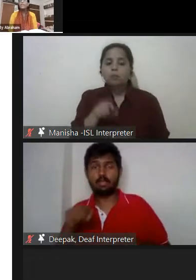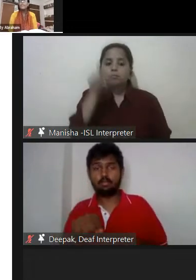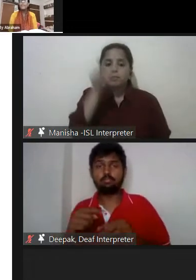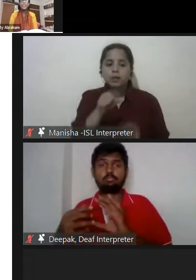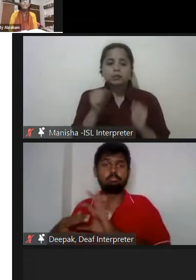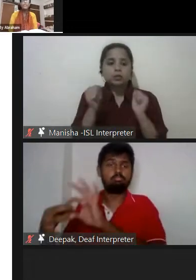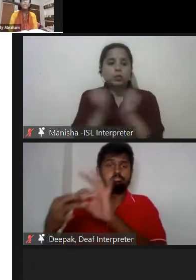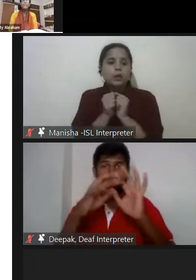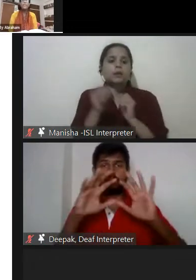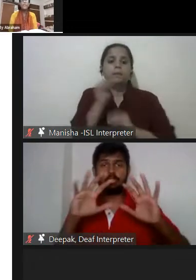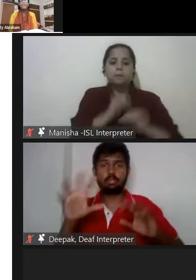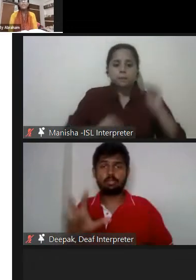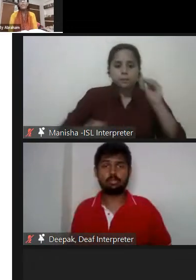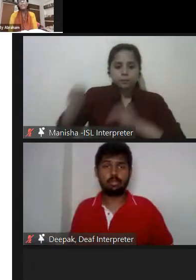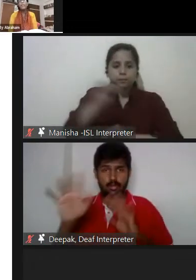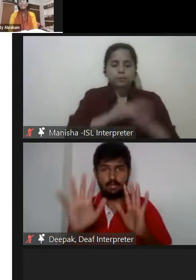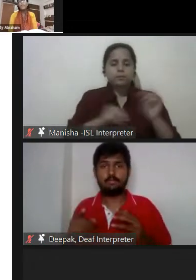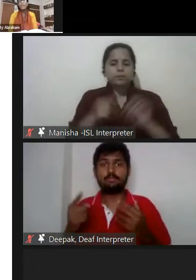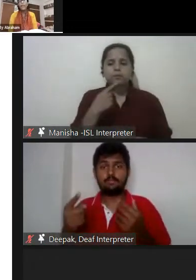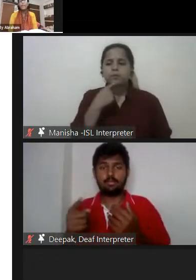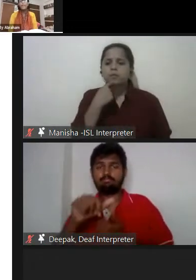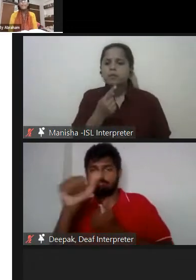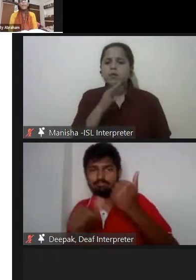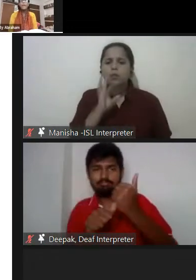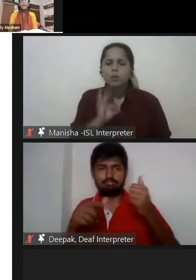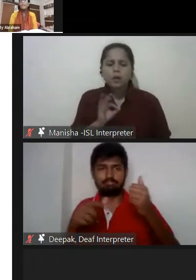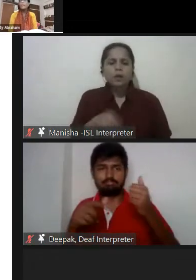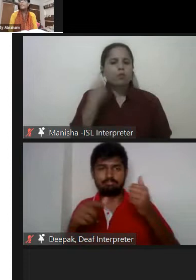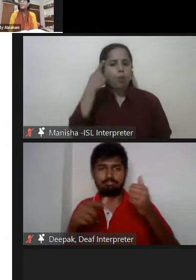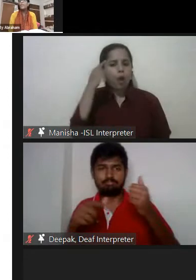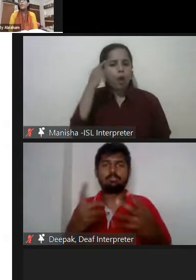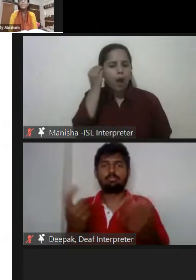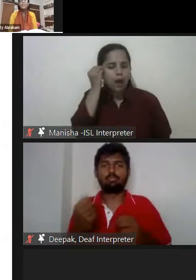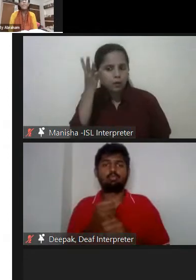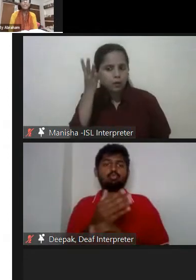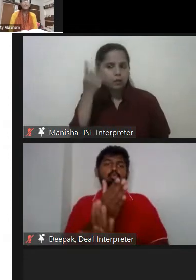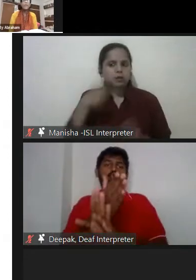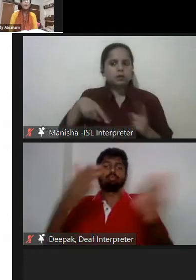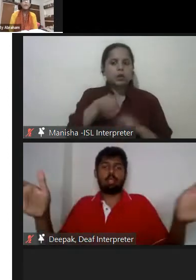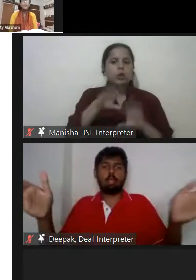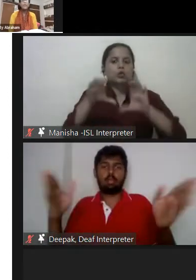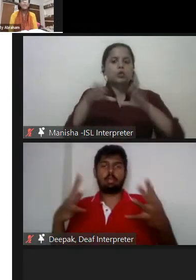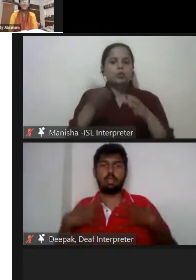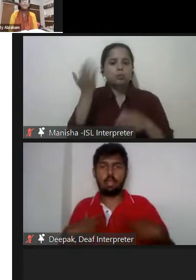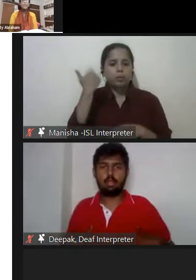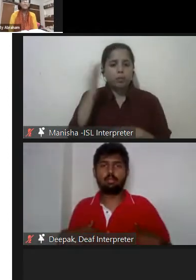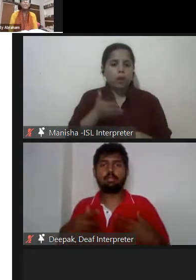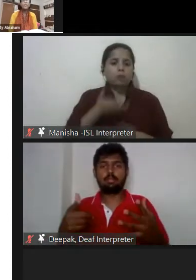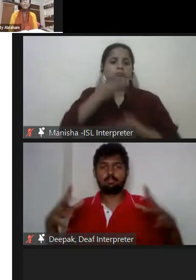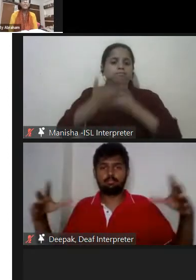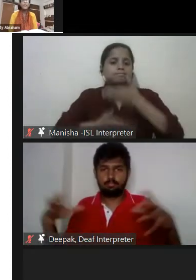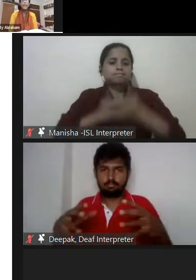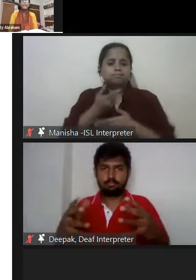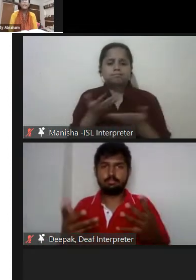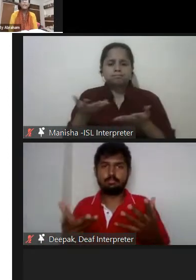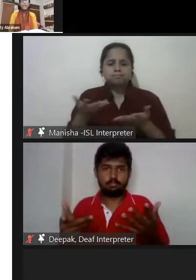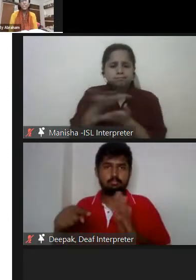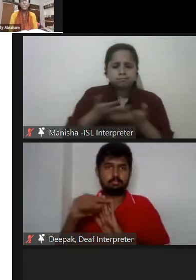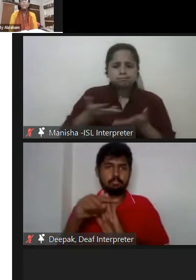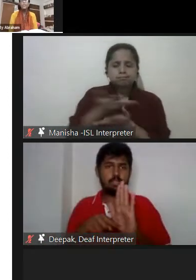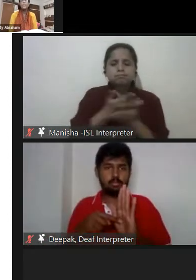There was a session which emphasized on the need for awareness. It was a group session where there was a lot of discussions